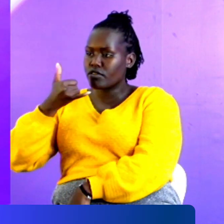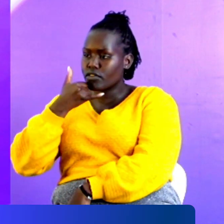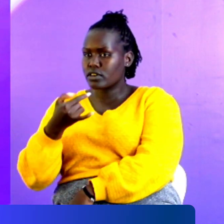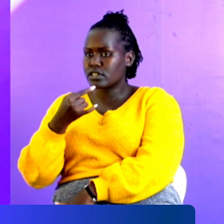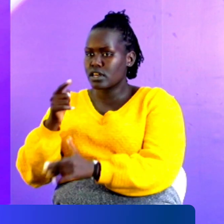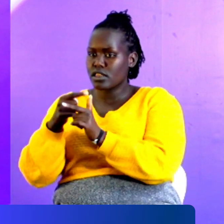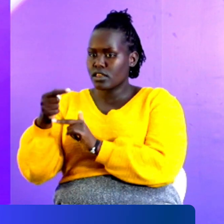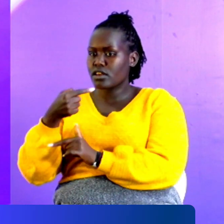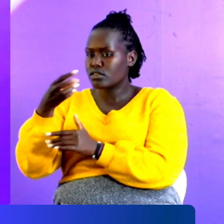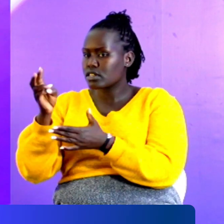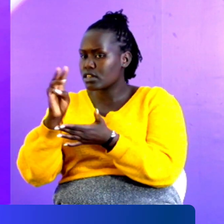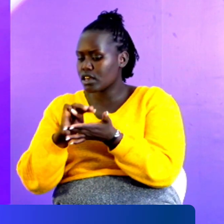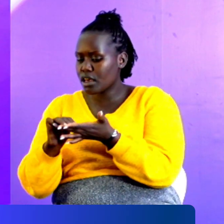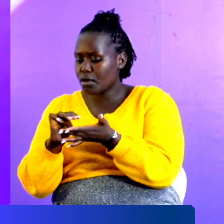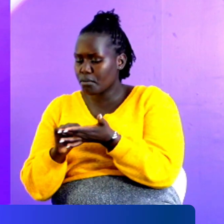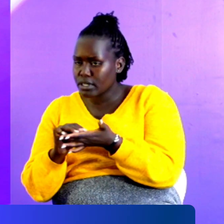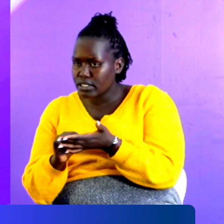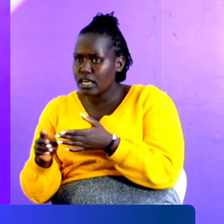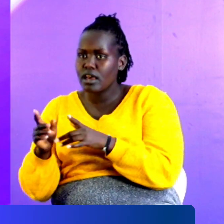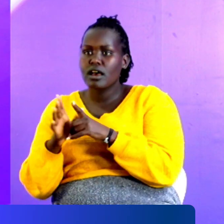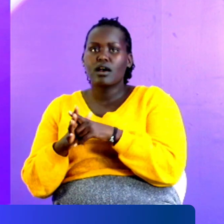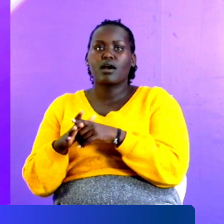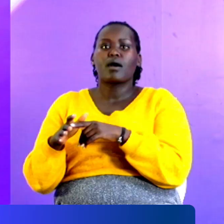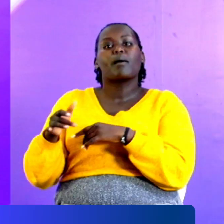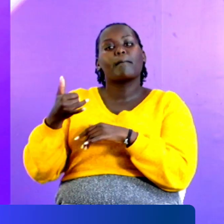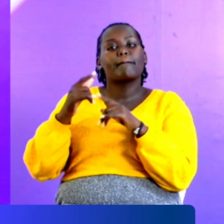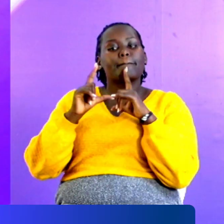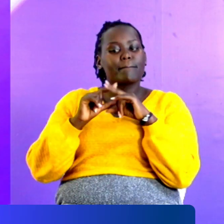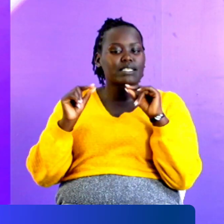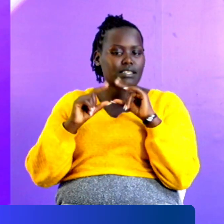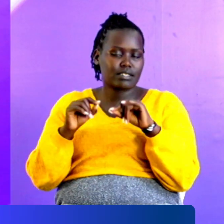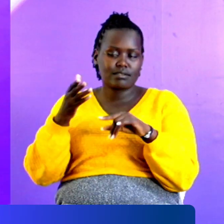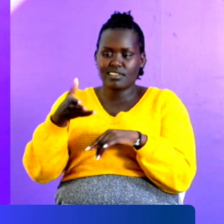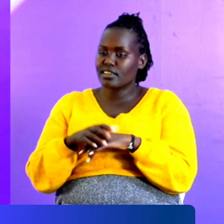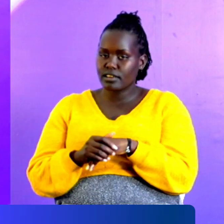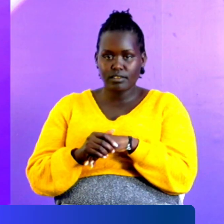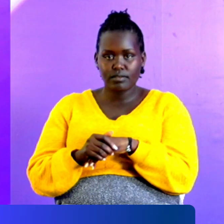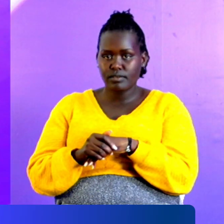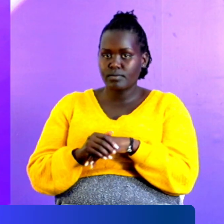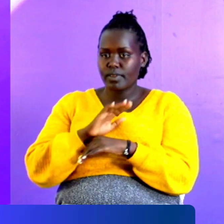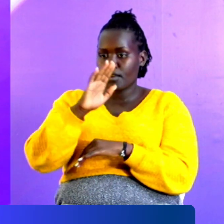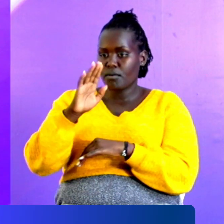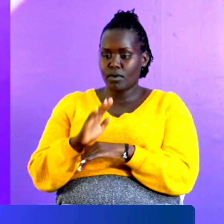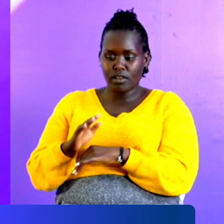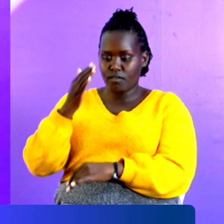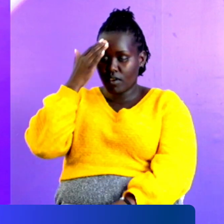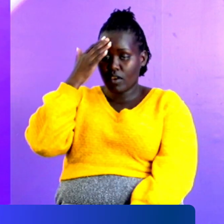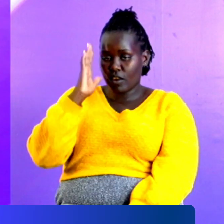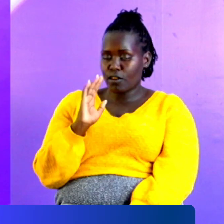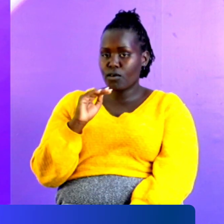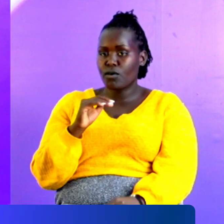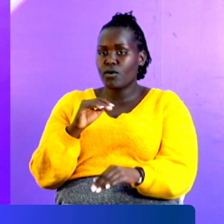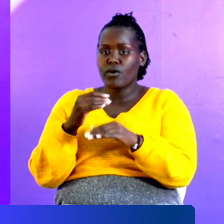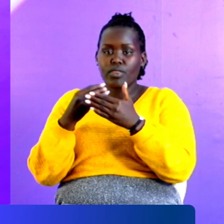see M-Pesa messages too. streaming in to ta ta ta ta ta ta ta ta ta ta ta. And we never knew the amount